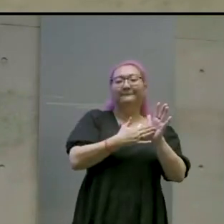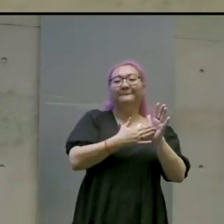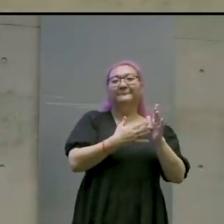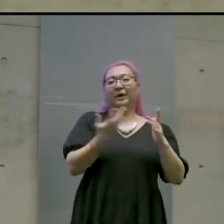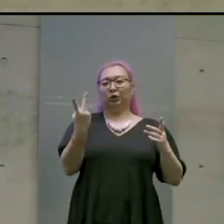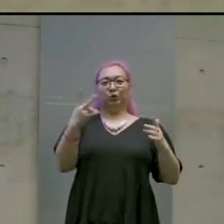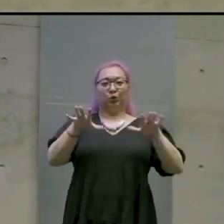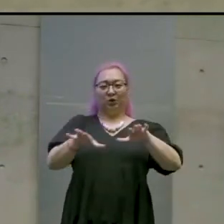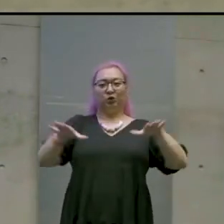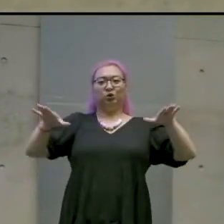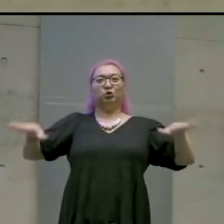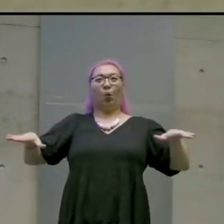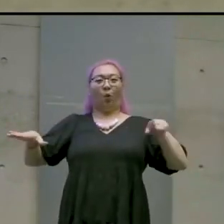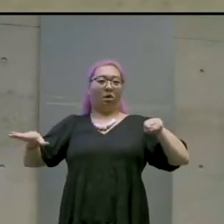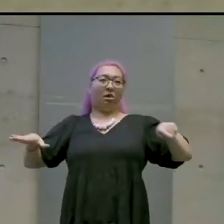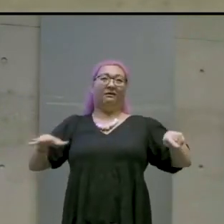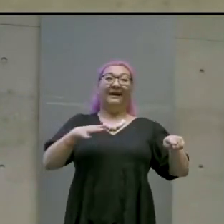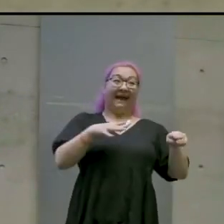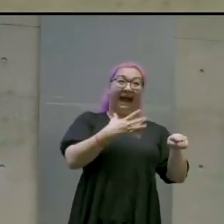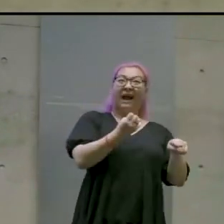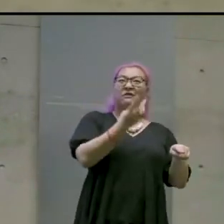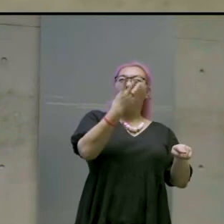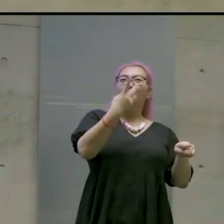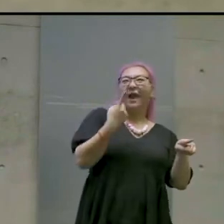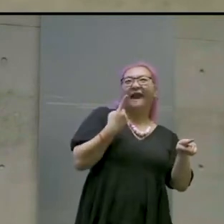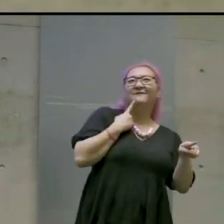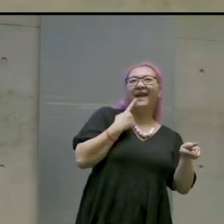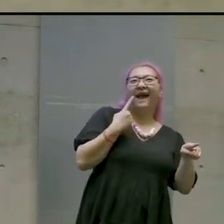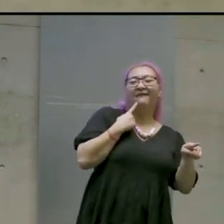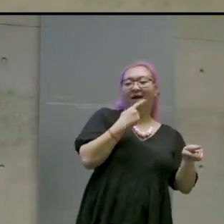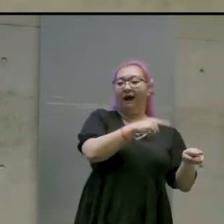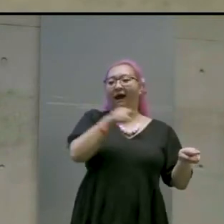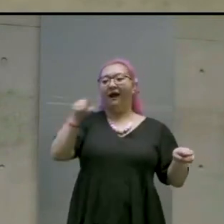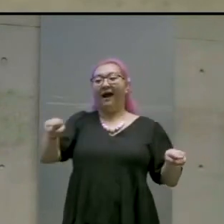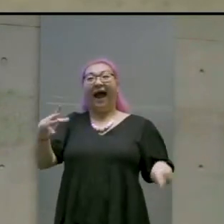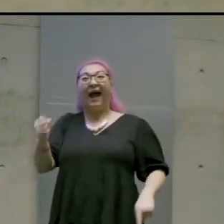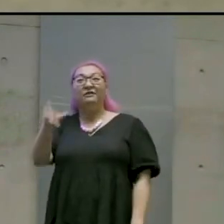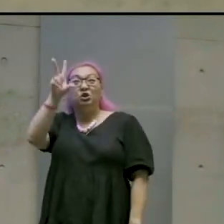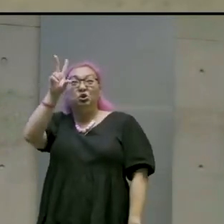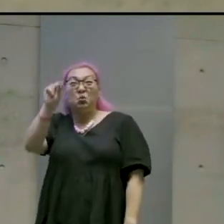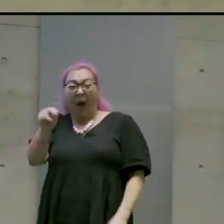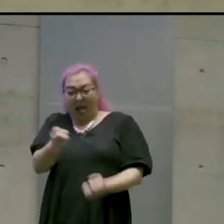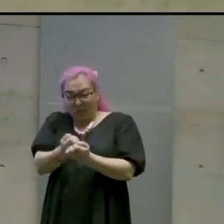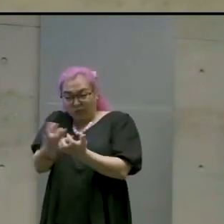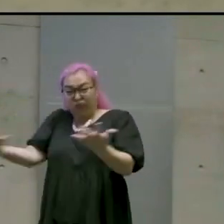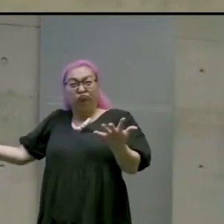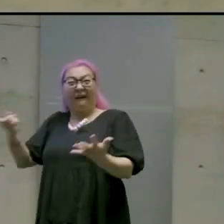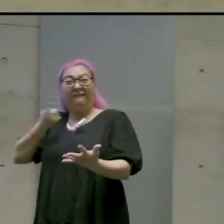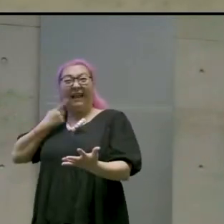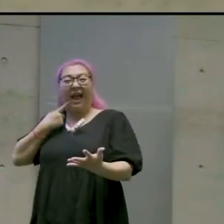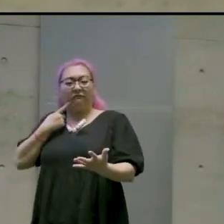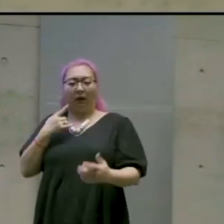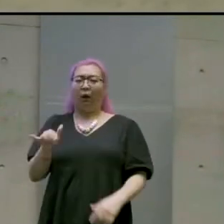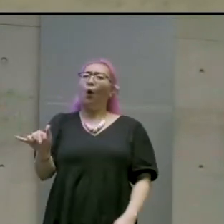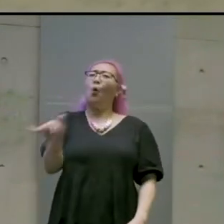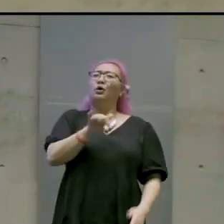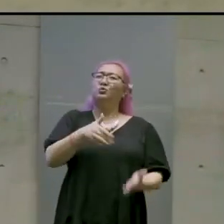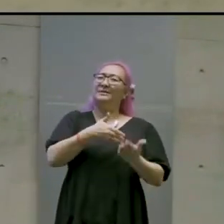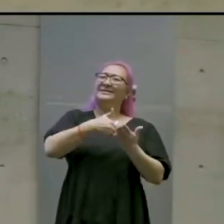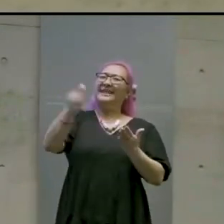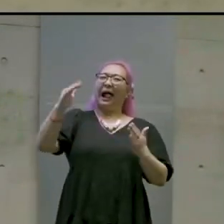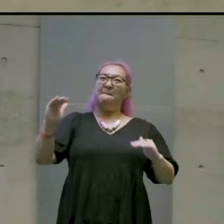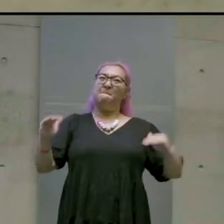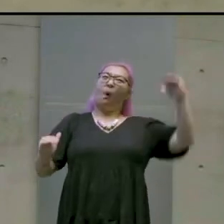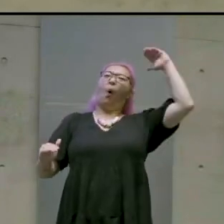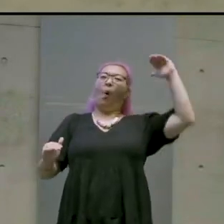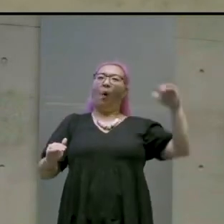It was the one that had 3, because actually people find it difficult and get overwhelmed when they have lots of options. They usually don't